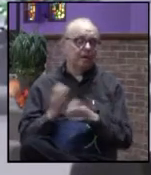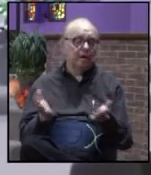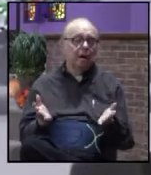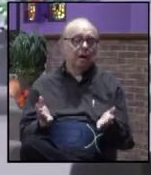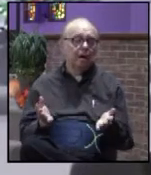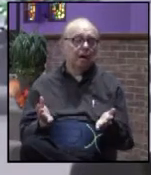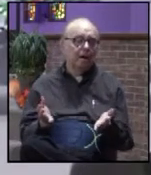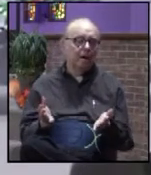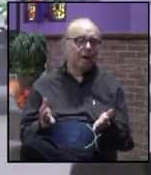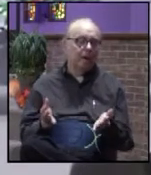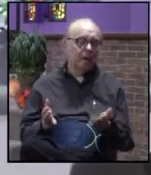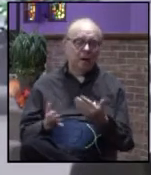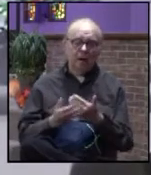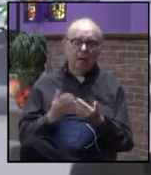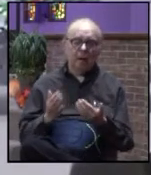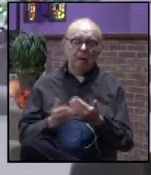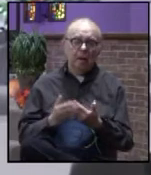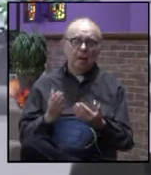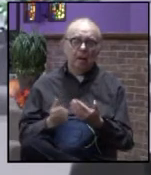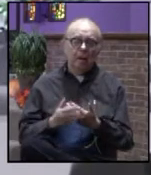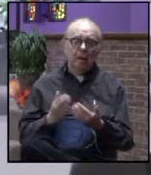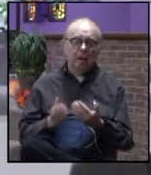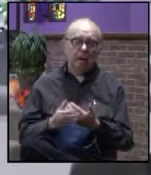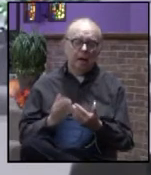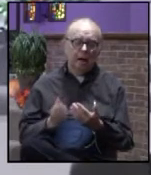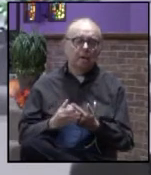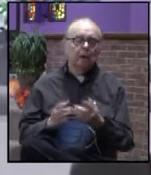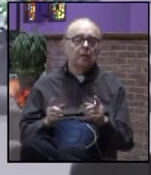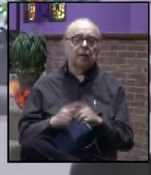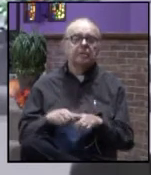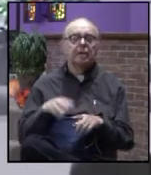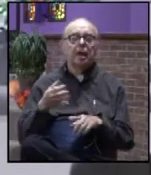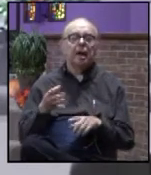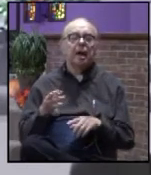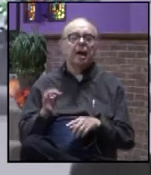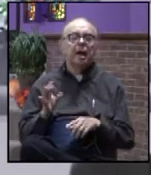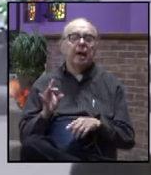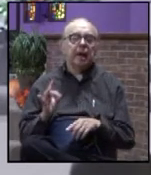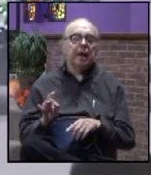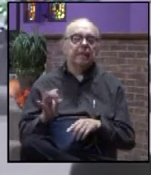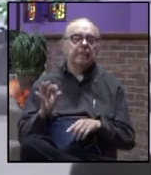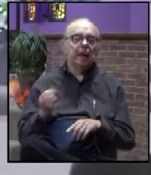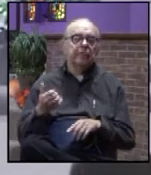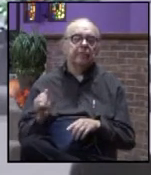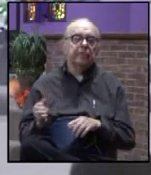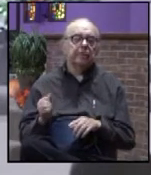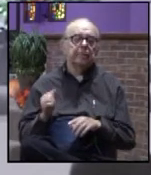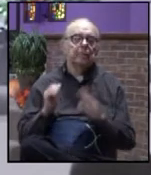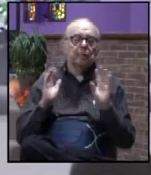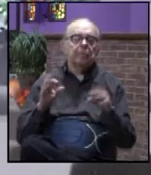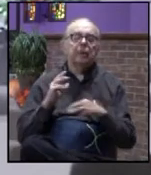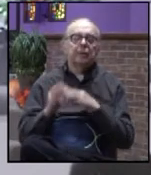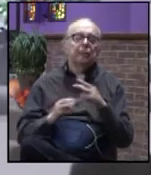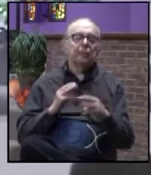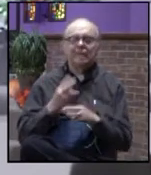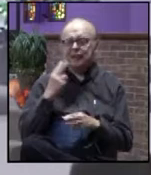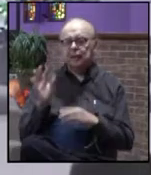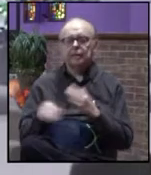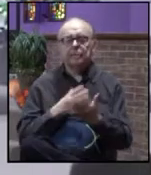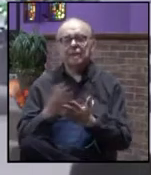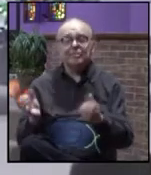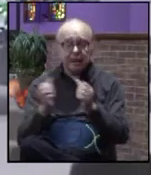that are just almost like being the 8th, 9th, and 10th wonder of the world when you begin to see all of these things that they put together.